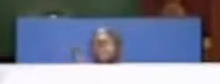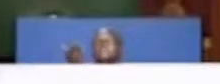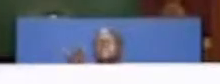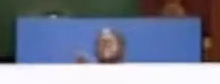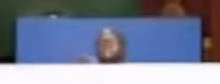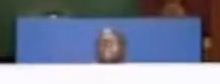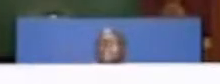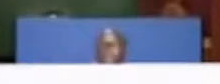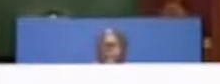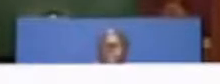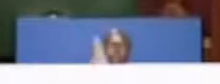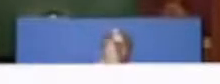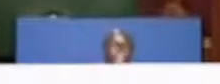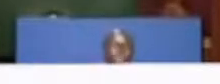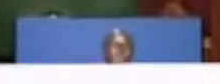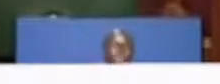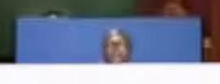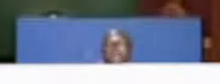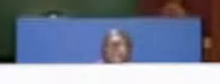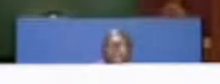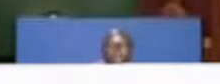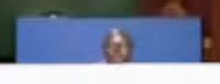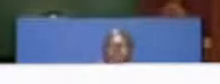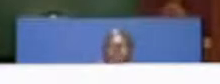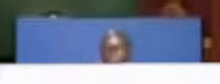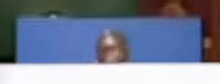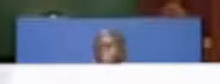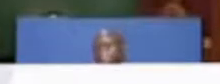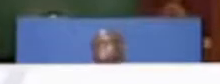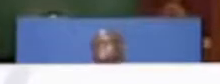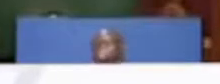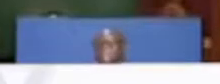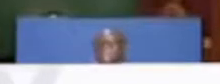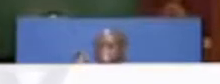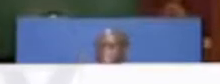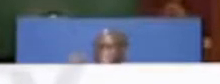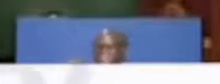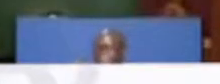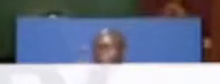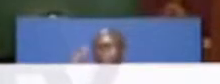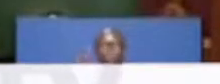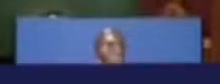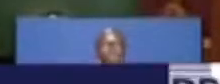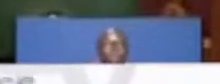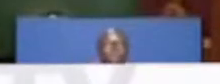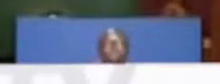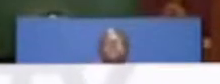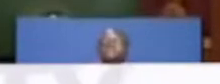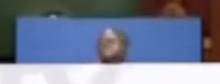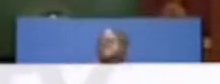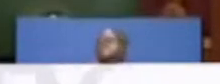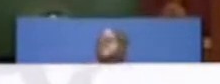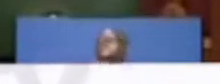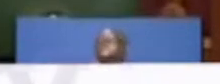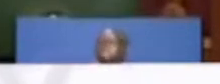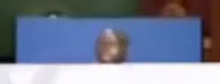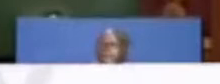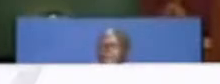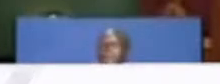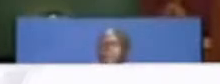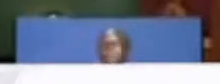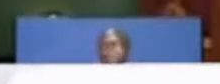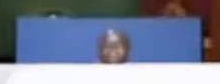west. The distance, honorable members, for example, between Shanghai, the manufacturing hub of the